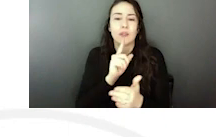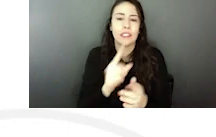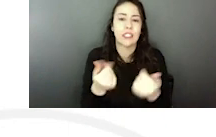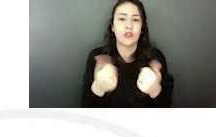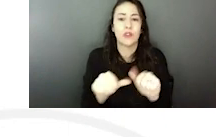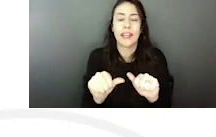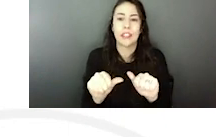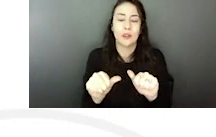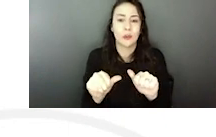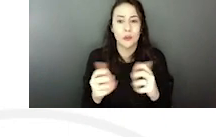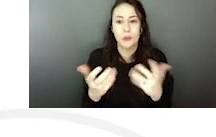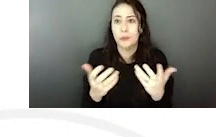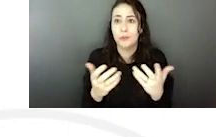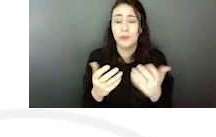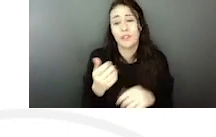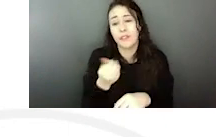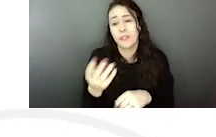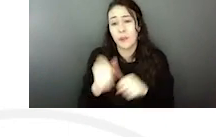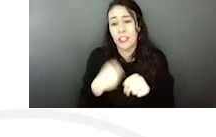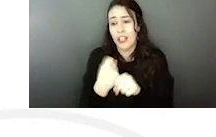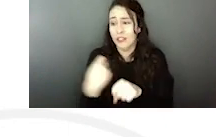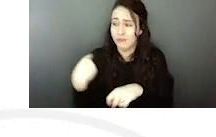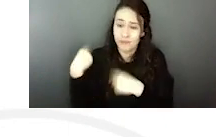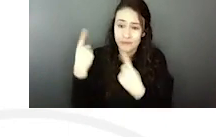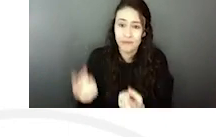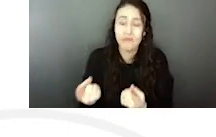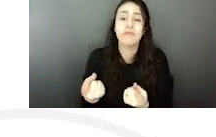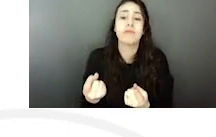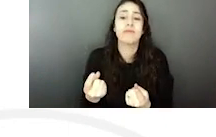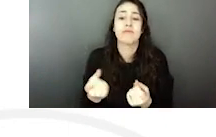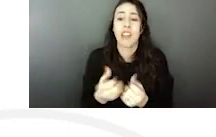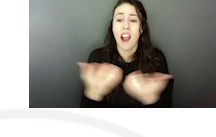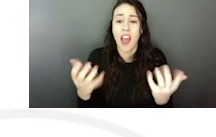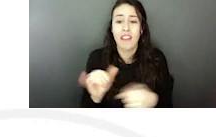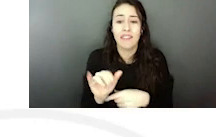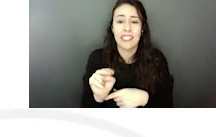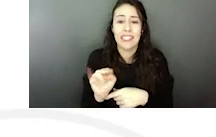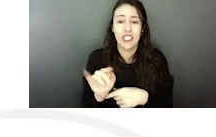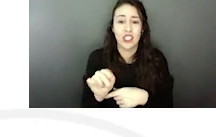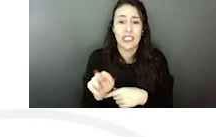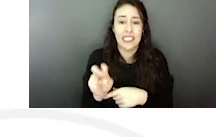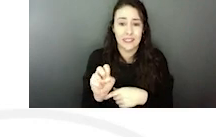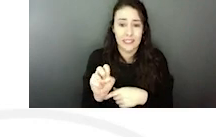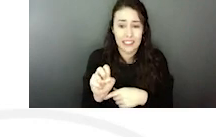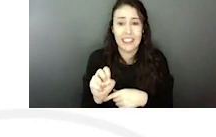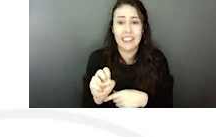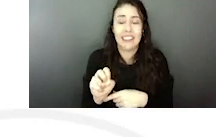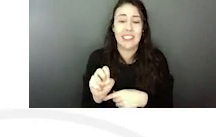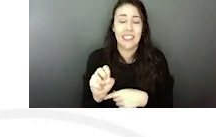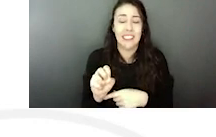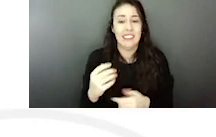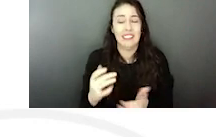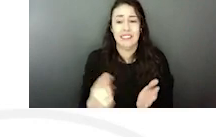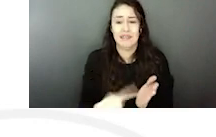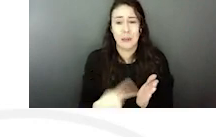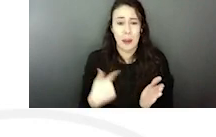know, over the last few years, there's been a lot of initiatives, and I know we can often feel initiative fatigue, but wanting to